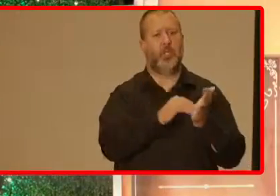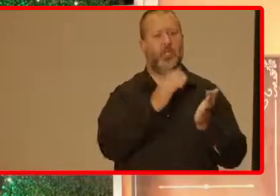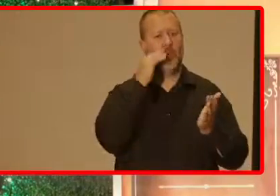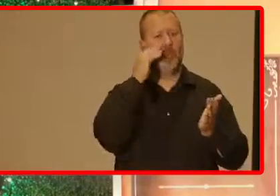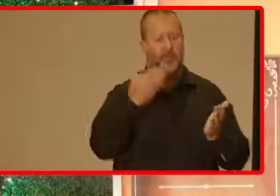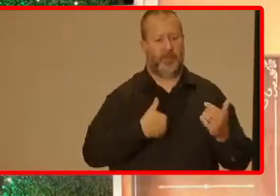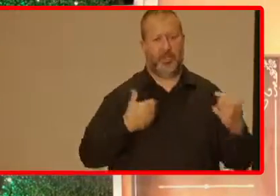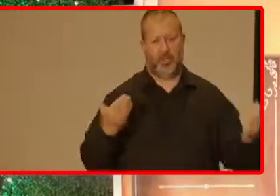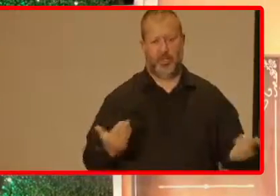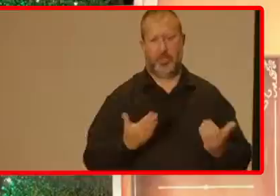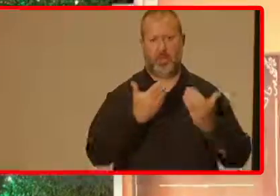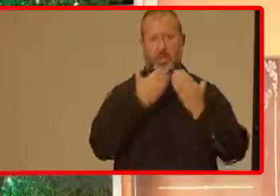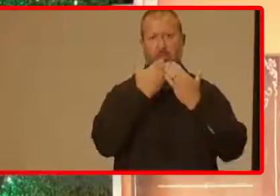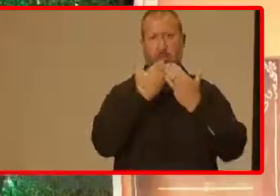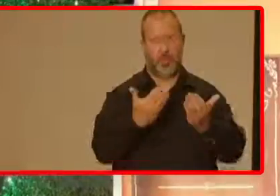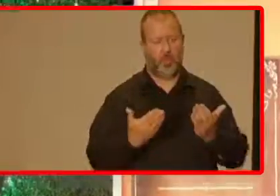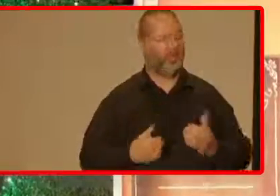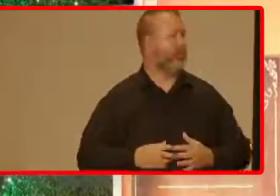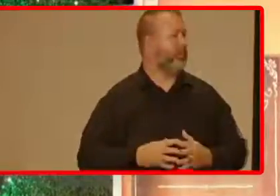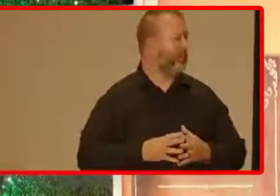inviting me. Thank you, good night.